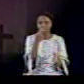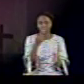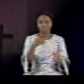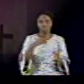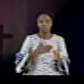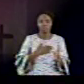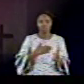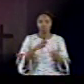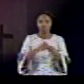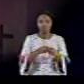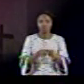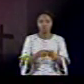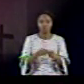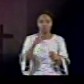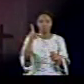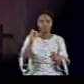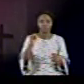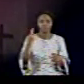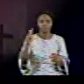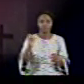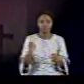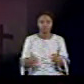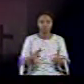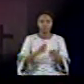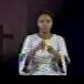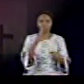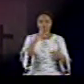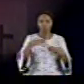Liver problem, you are here.